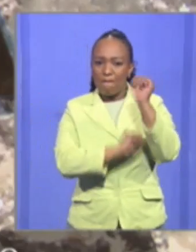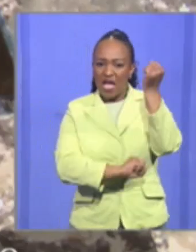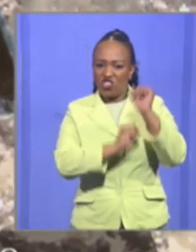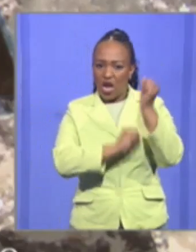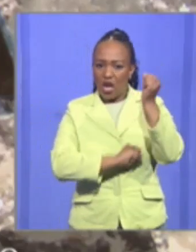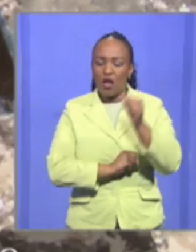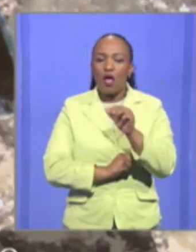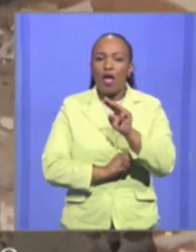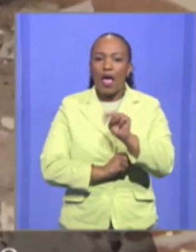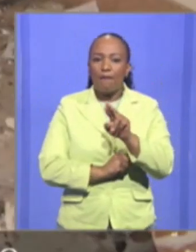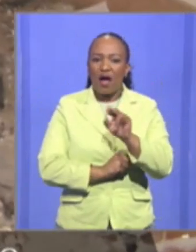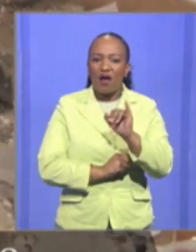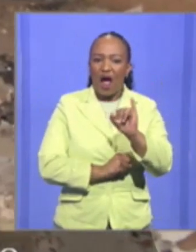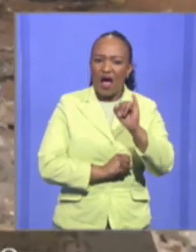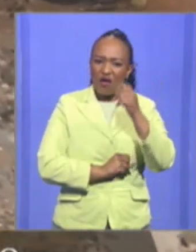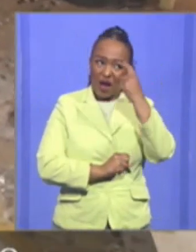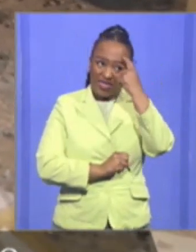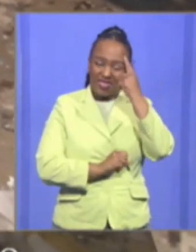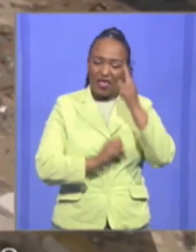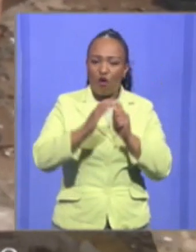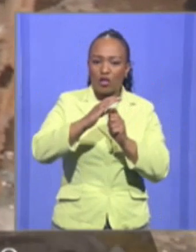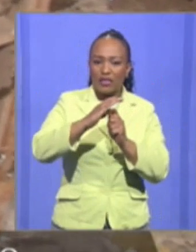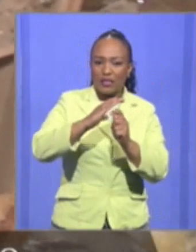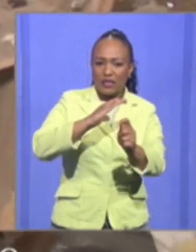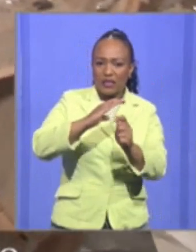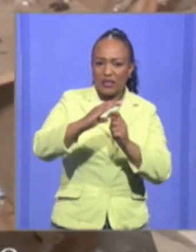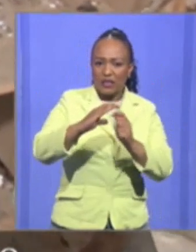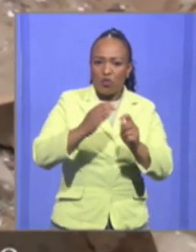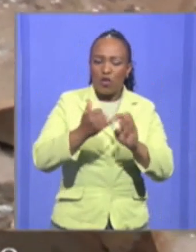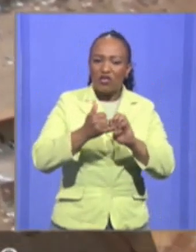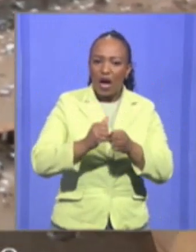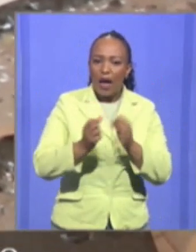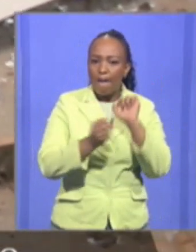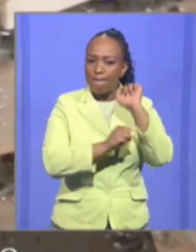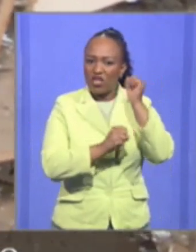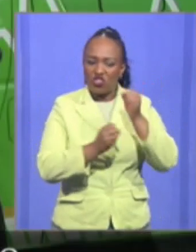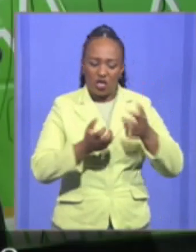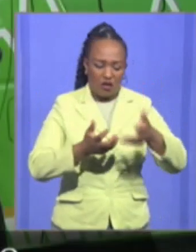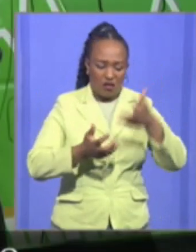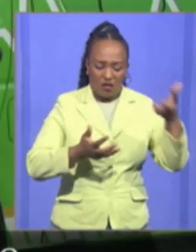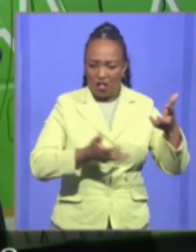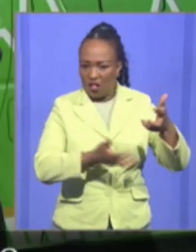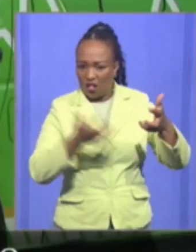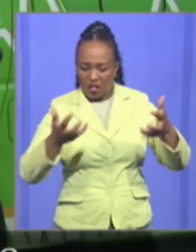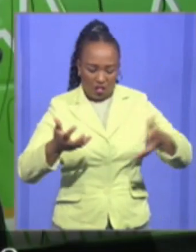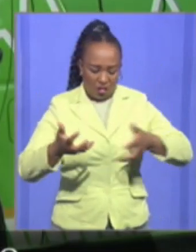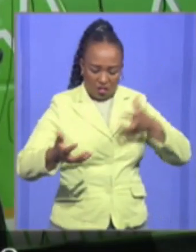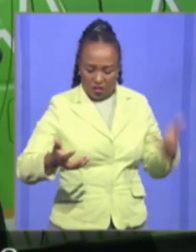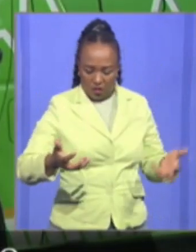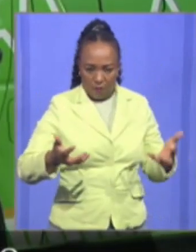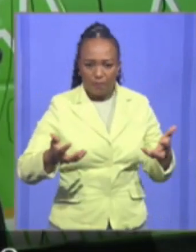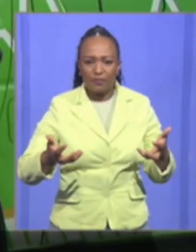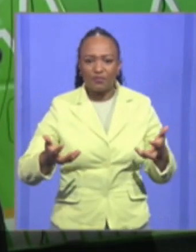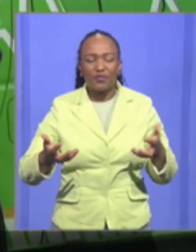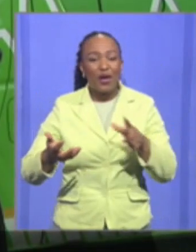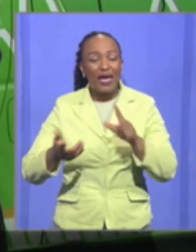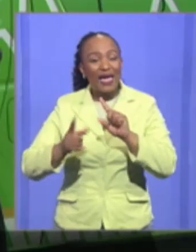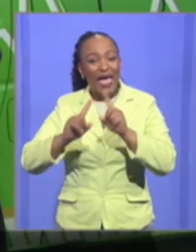MRI o ba beng ba leka go hlahlamolola. Re bile le kotsi ya go be le